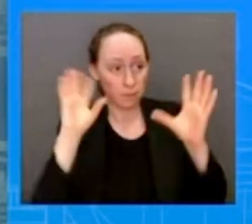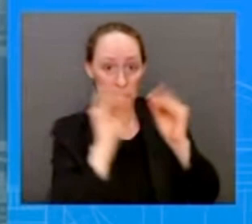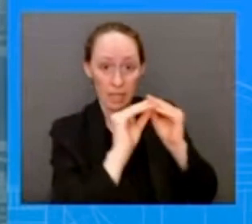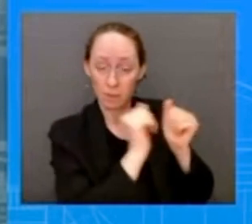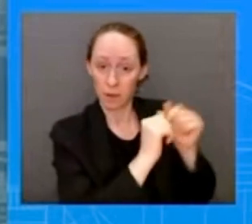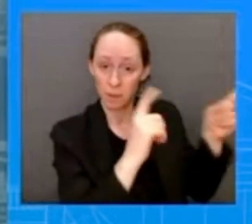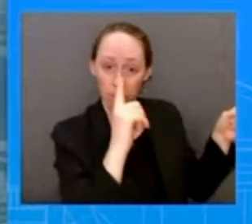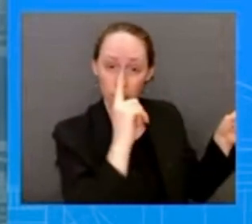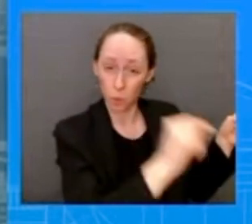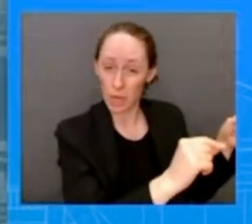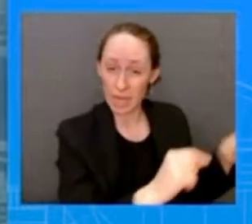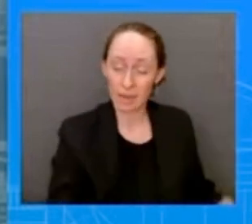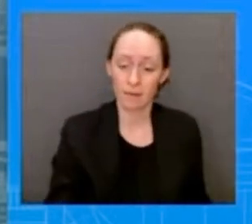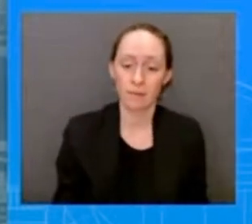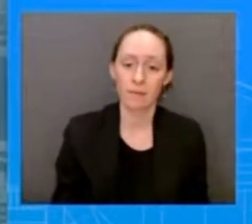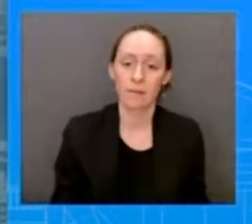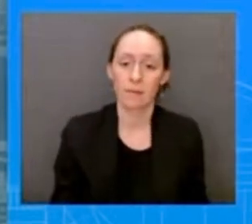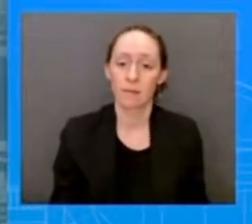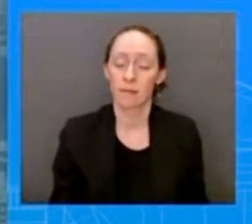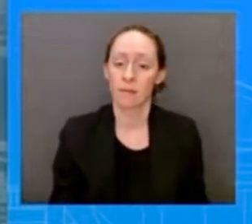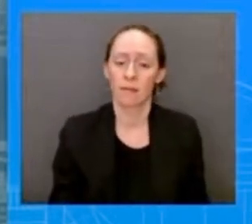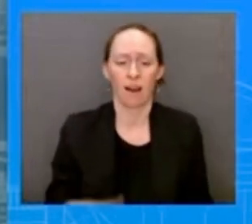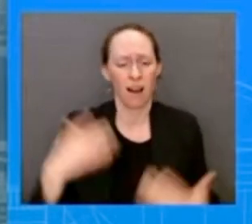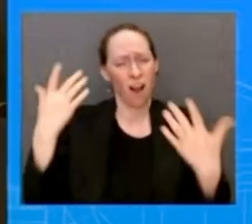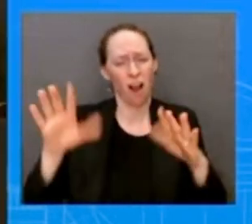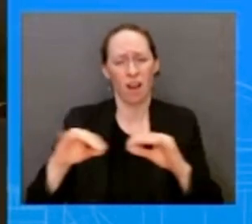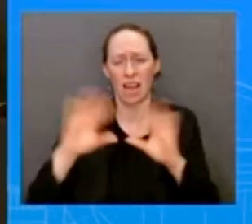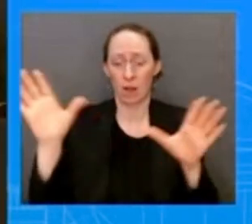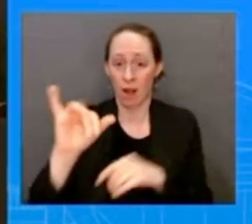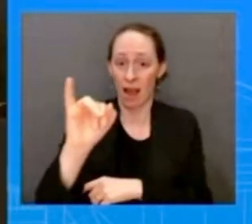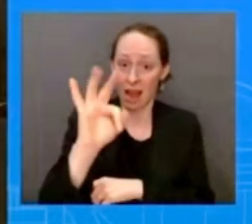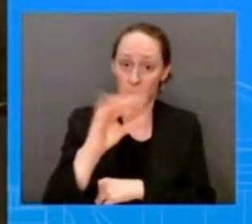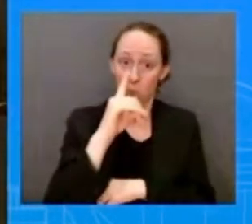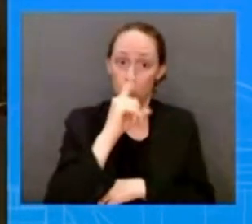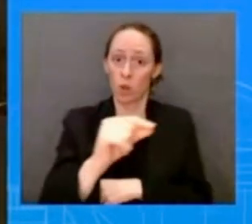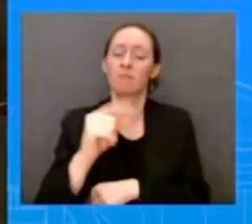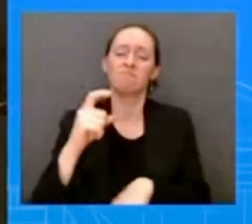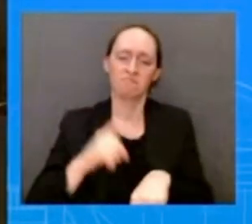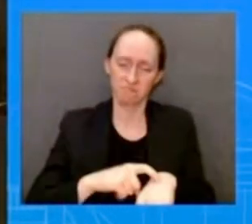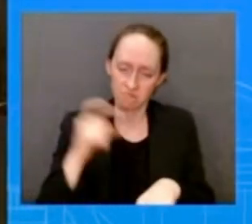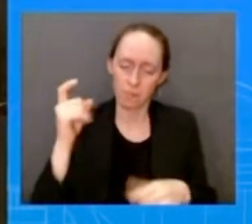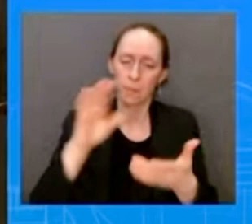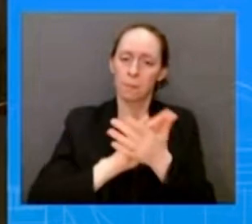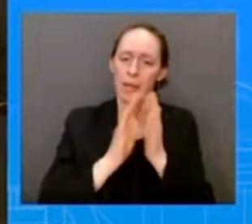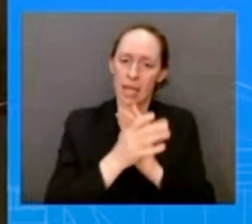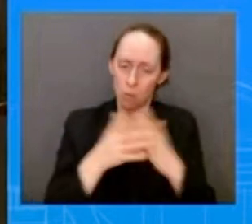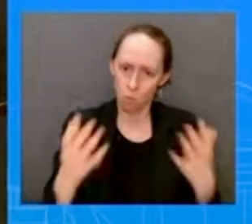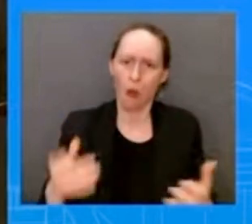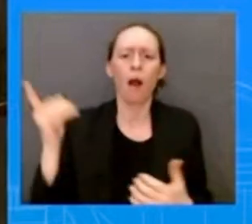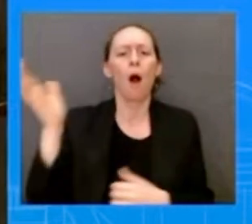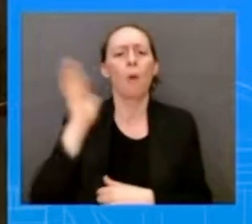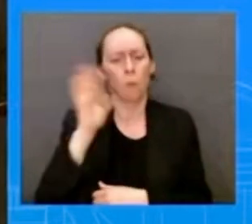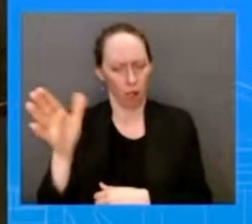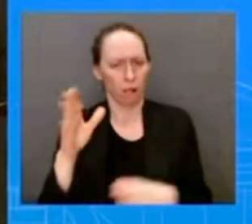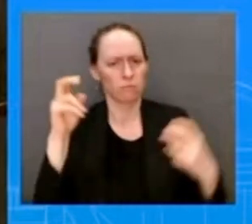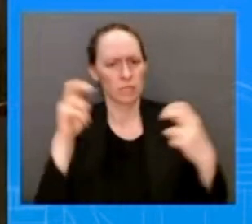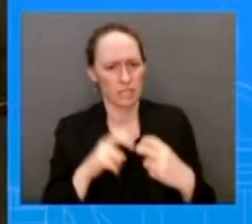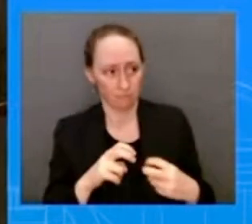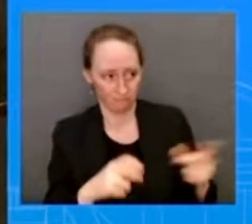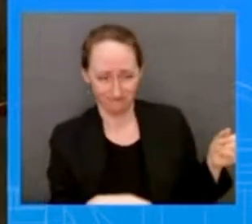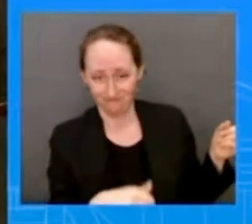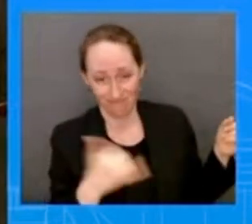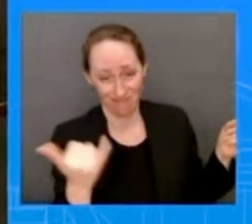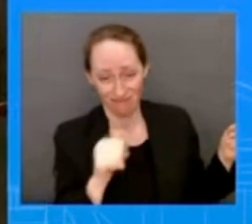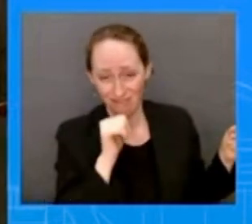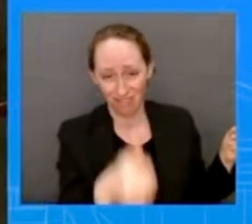would consider talking to him, but there's been no change to that. Back on Ukraine, the Russian government in the last 24, 48 hours has been